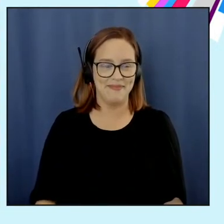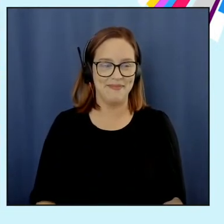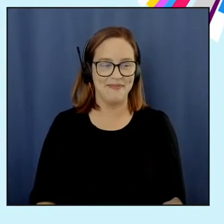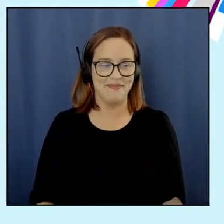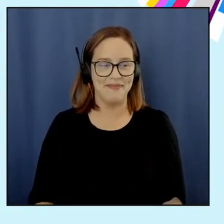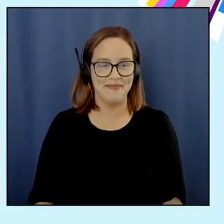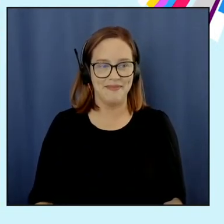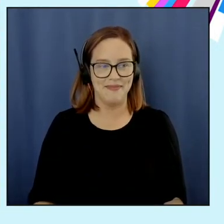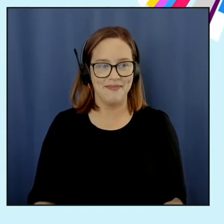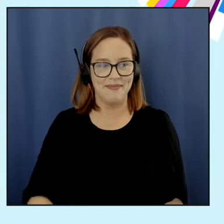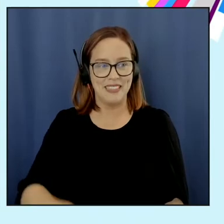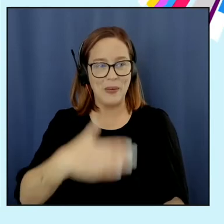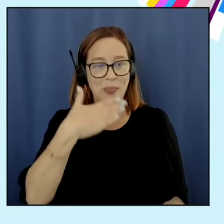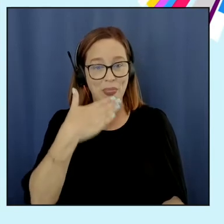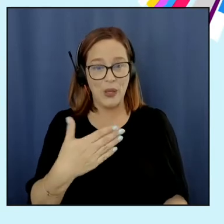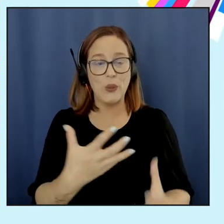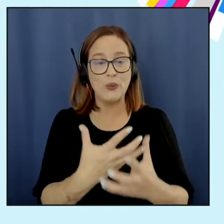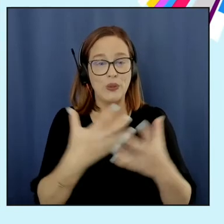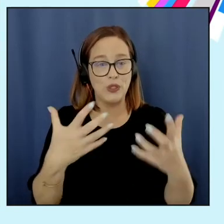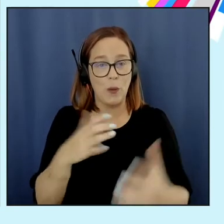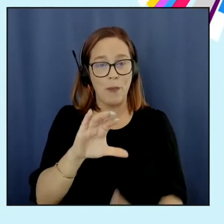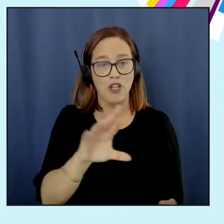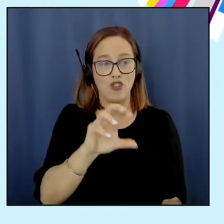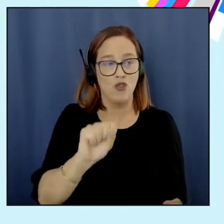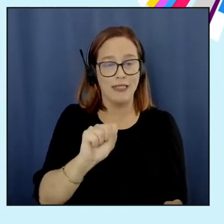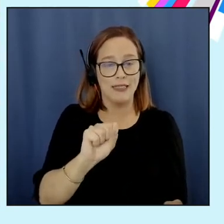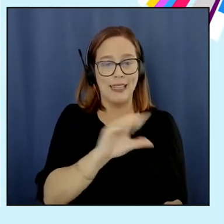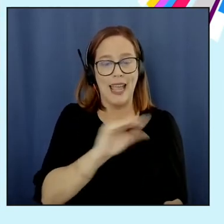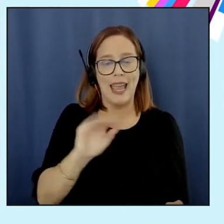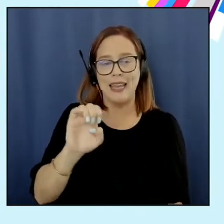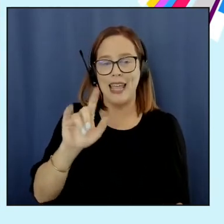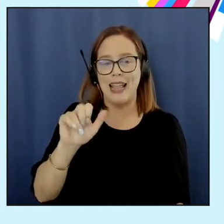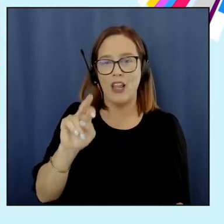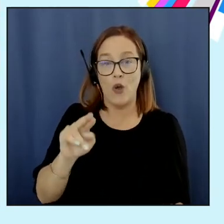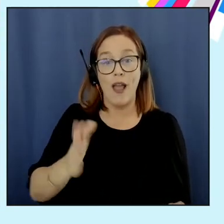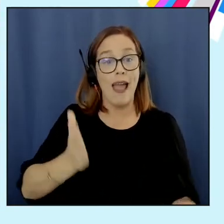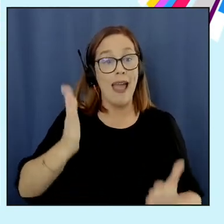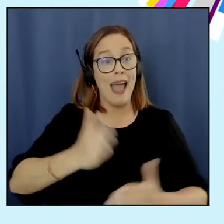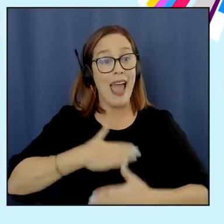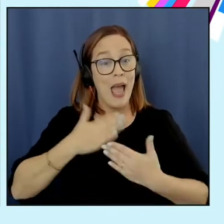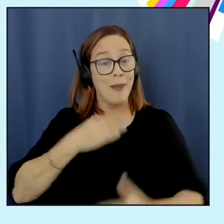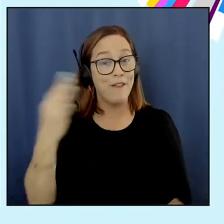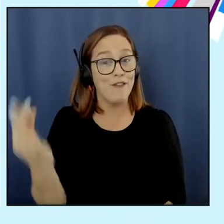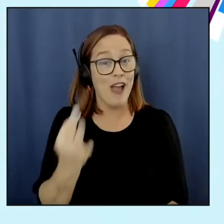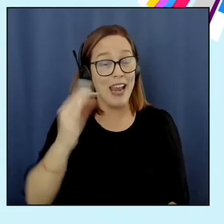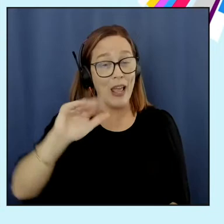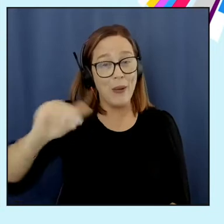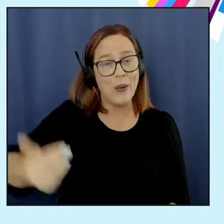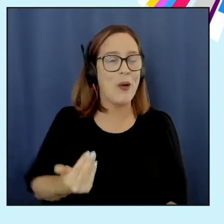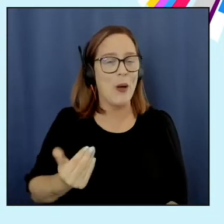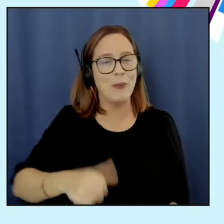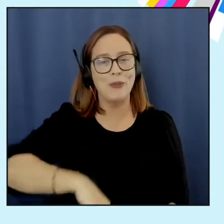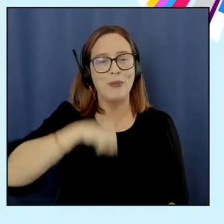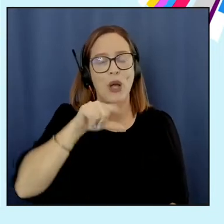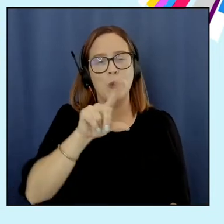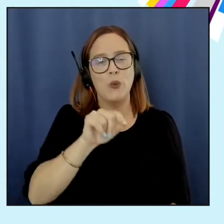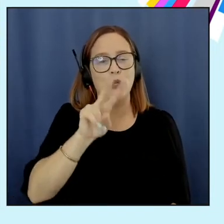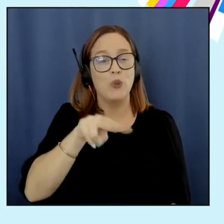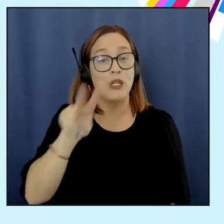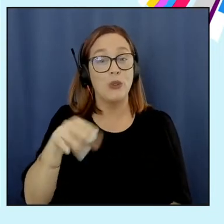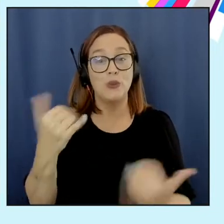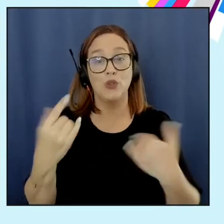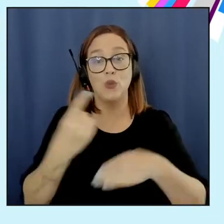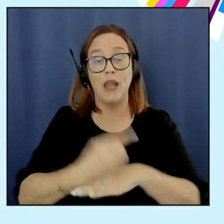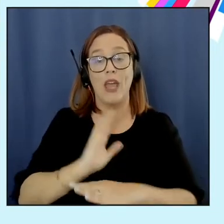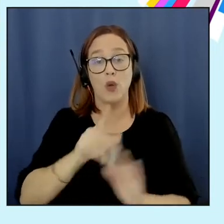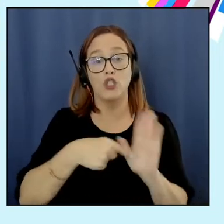Thank you so much, Chris and Eleanor. Happy Pride Friday and welcome to Pride 2022. Today, we will be showing you some of our many chapters